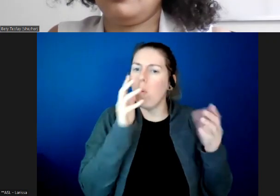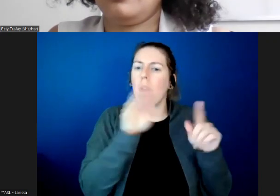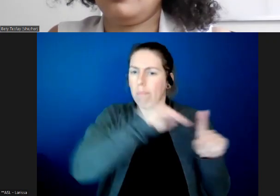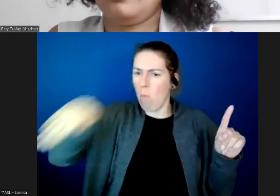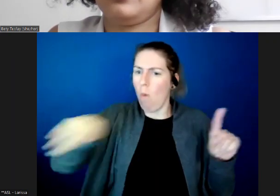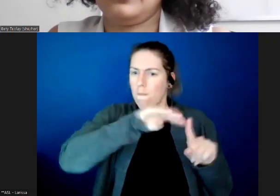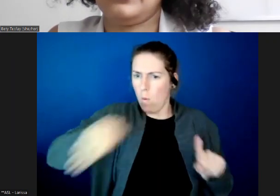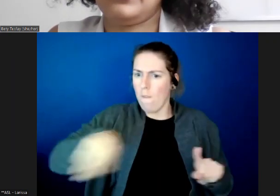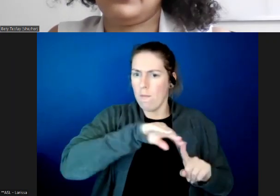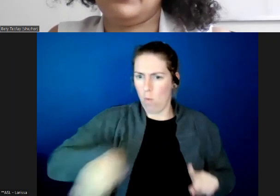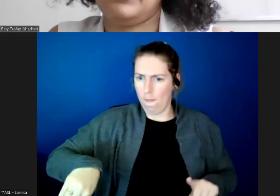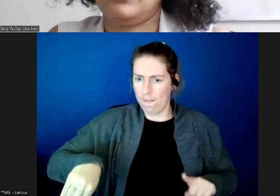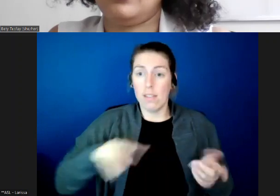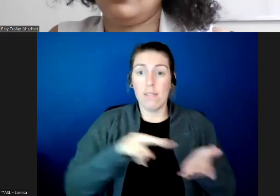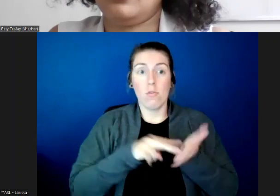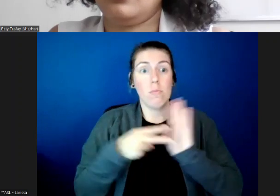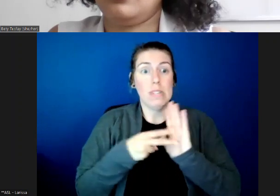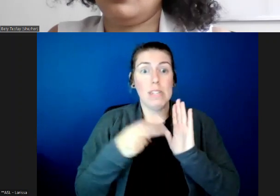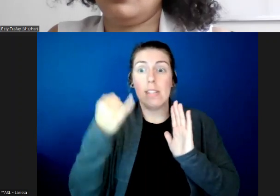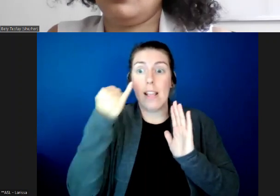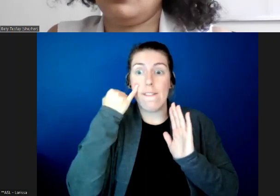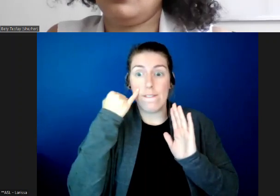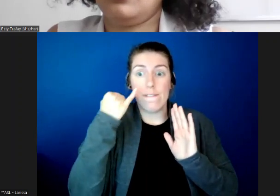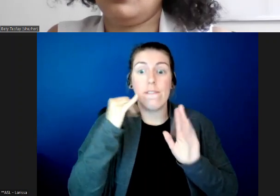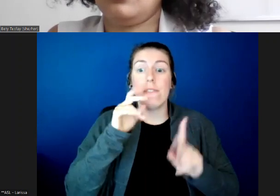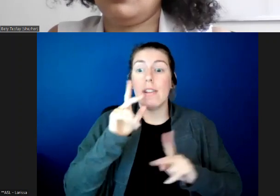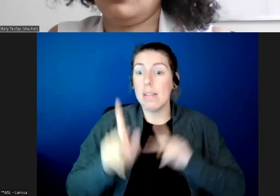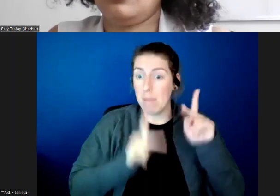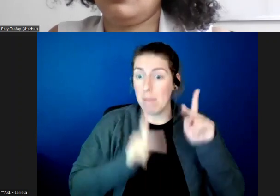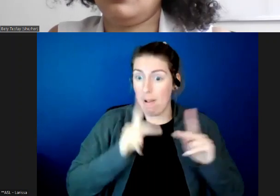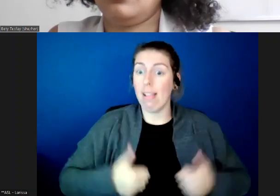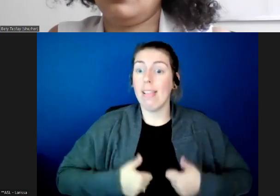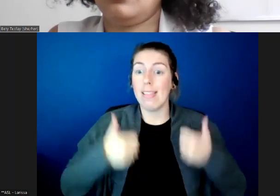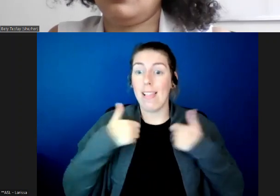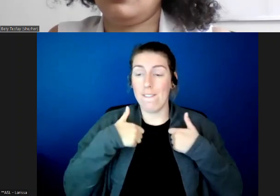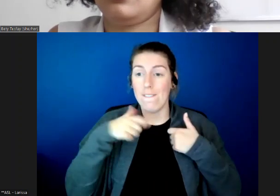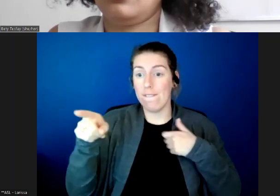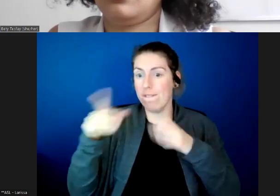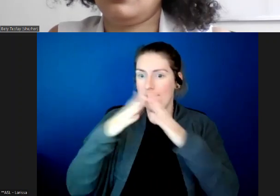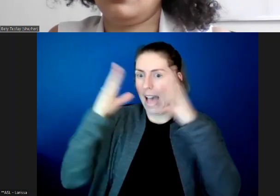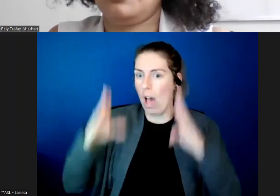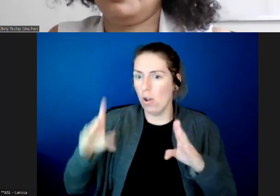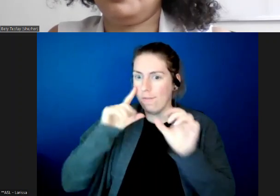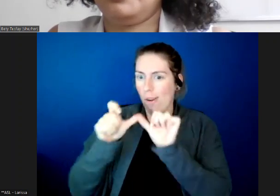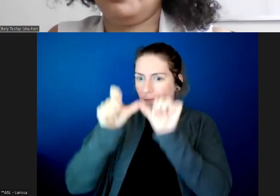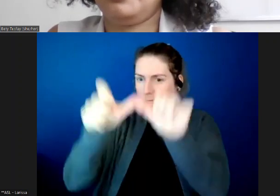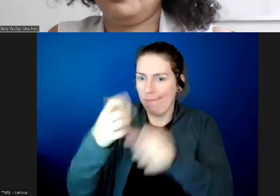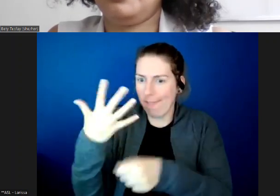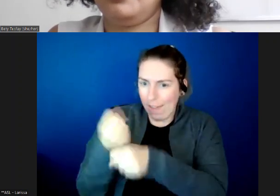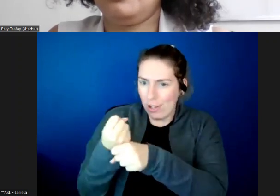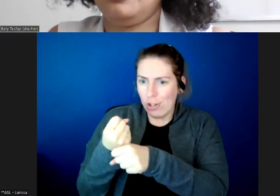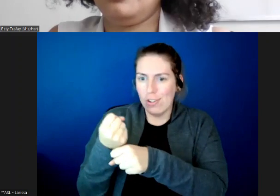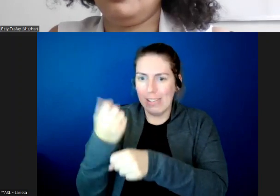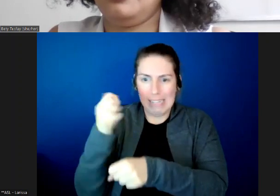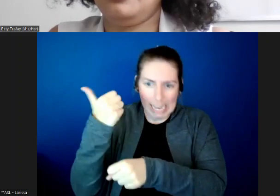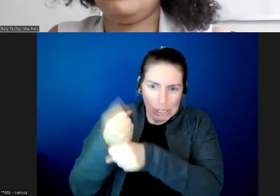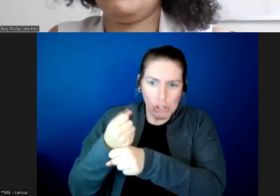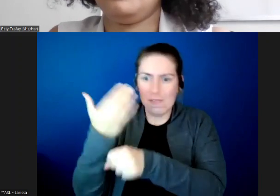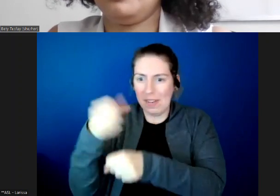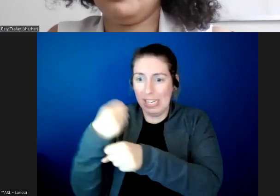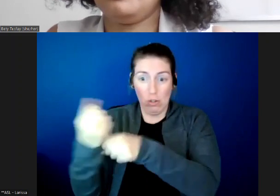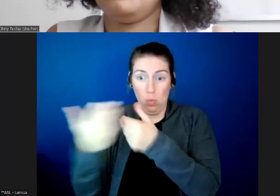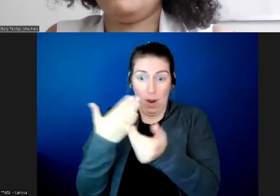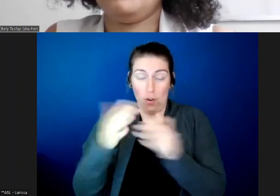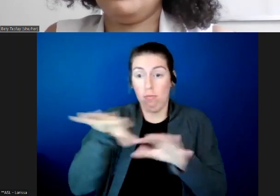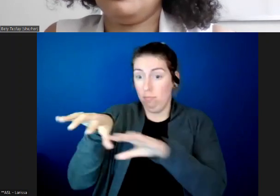meant that then, you know, say those people live in that housing for another 5, 10, 15 years, whatever it may be,